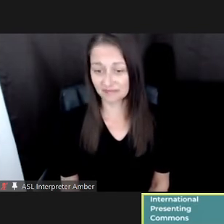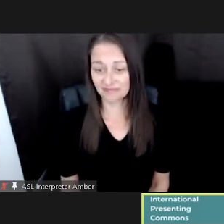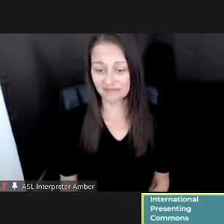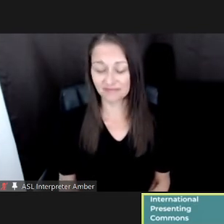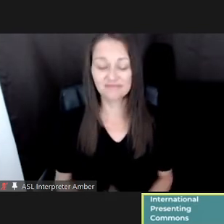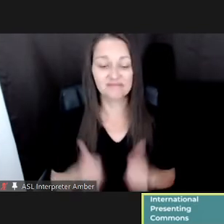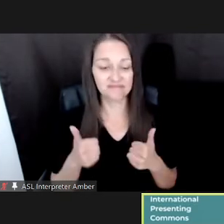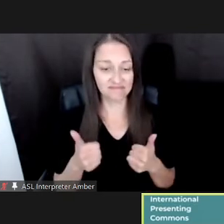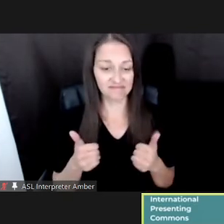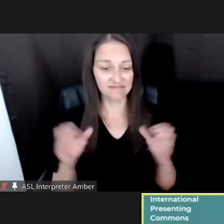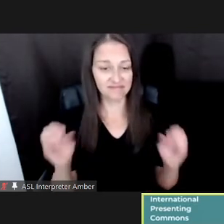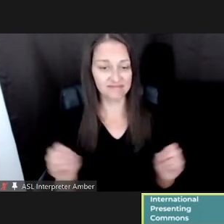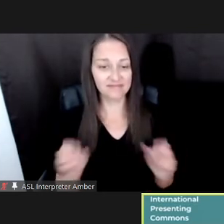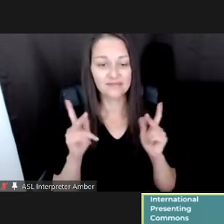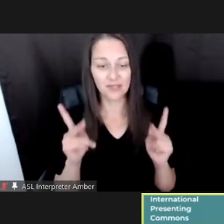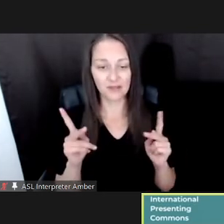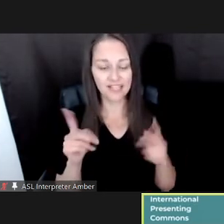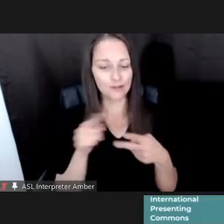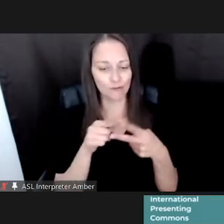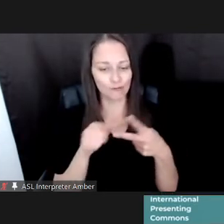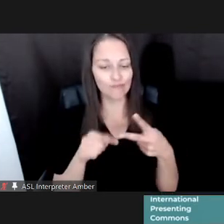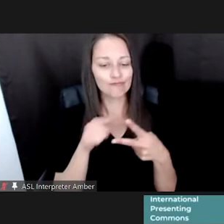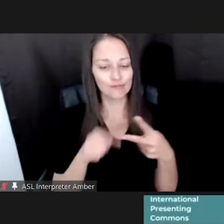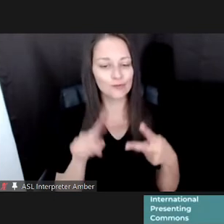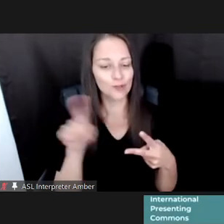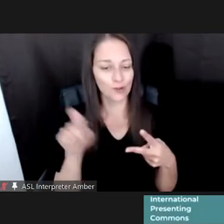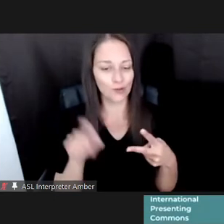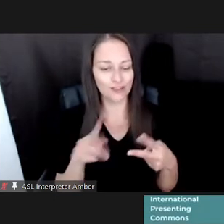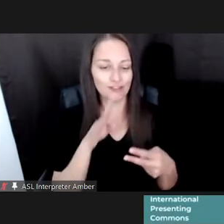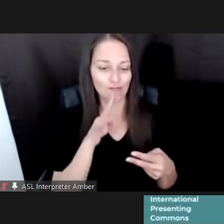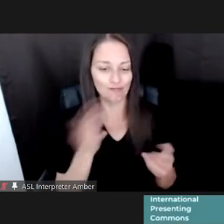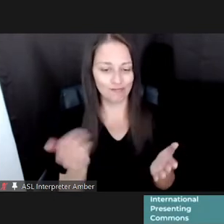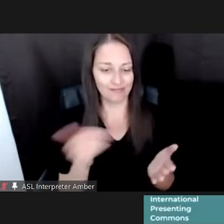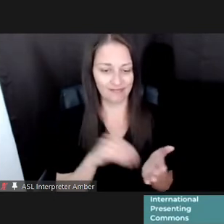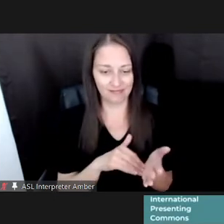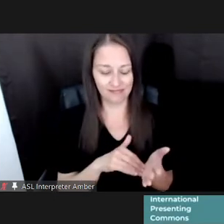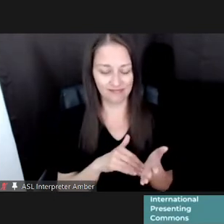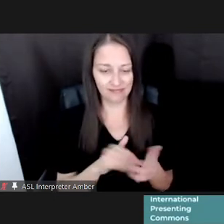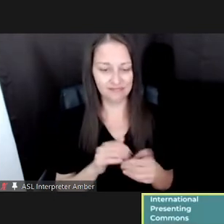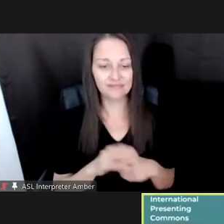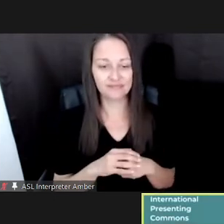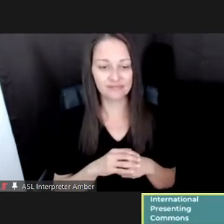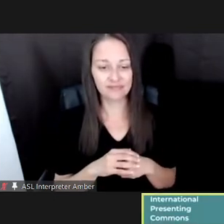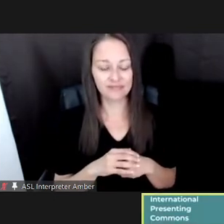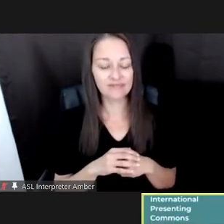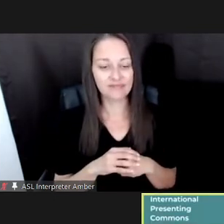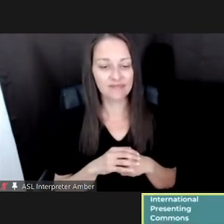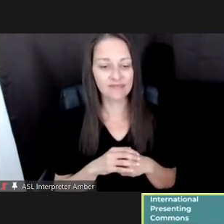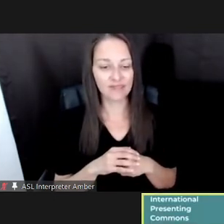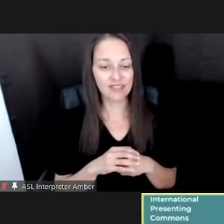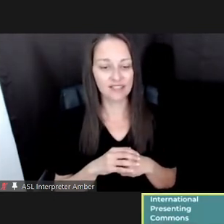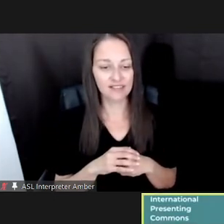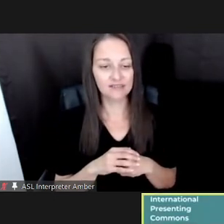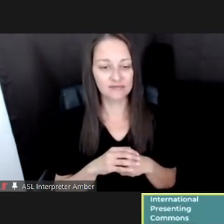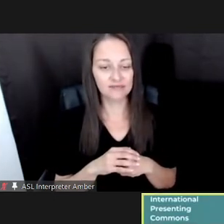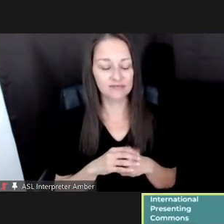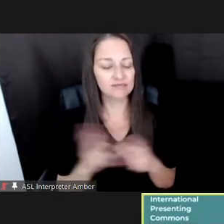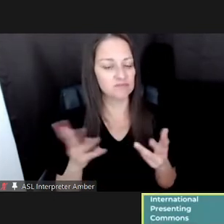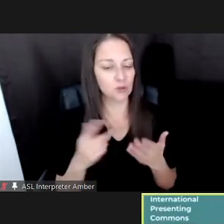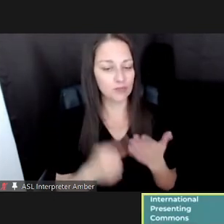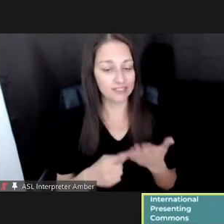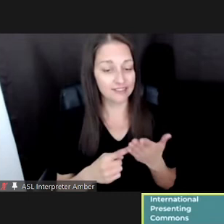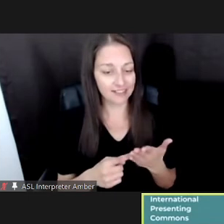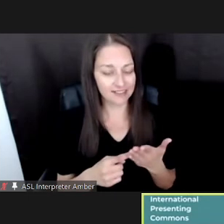All right. I'm just going to repeat the two questions that we are going to, two prompts that we are going to discuss. What roles